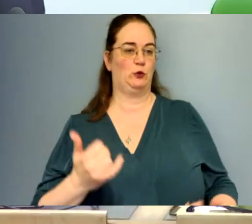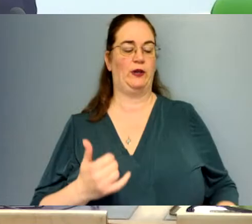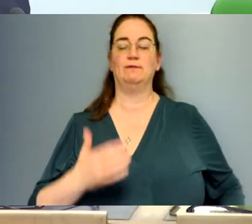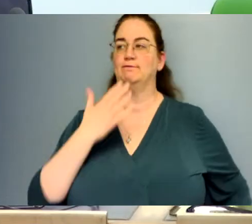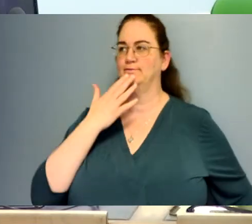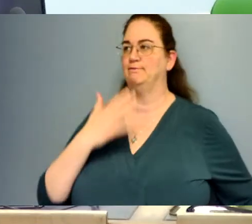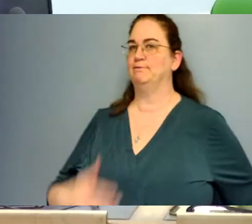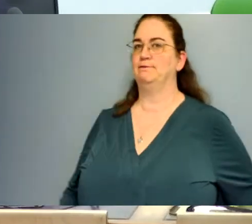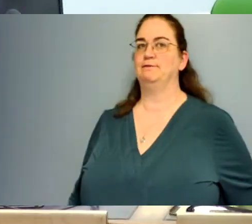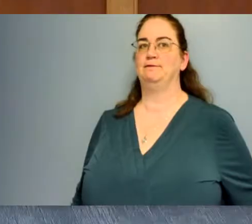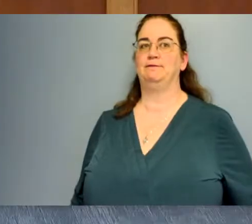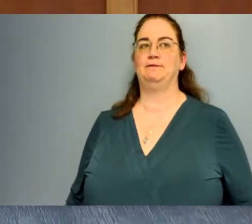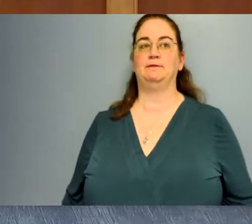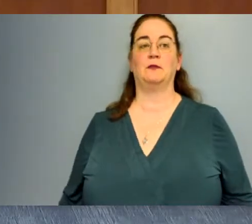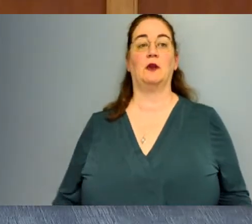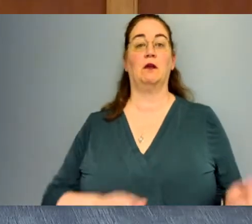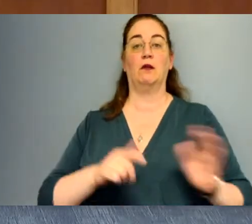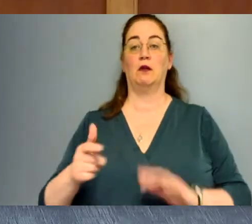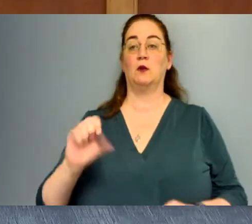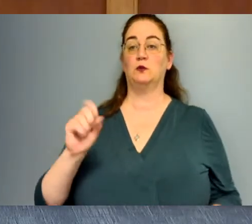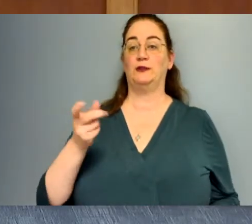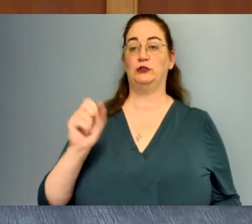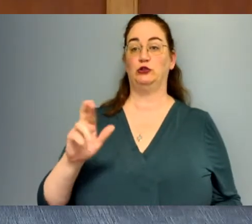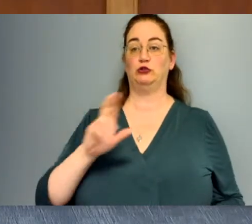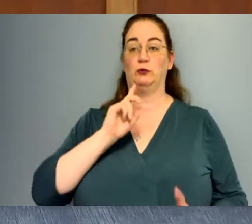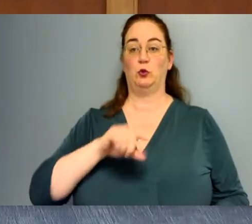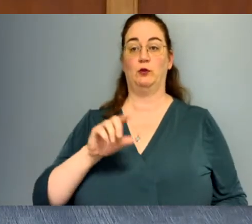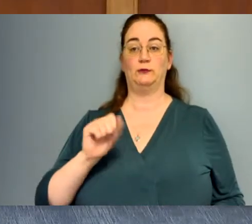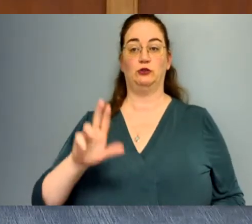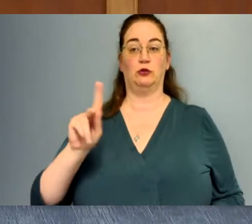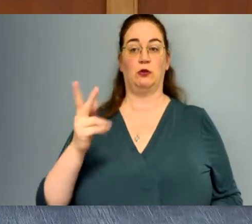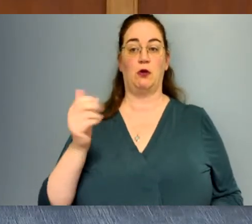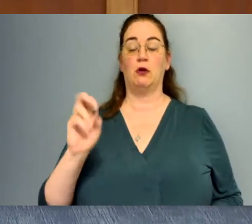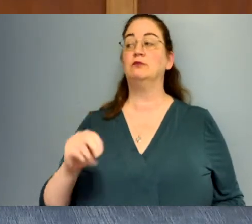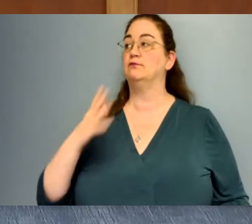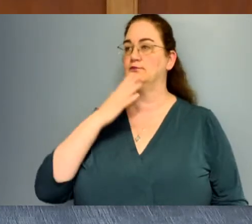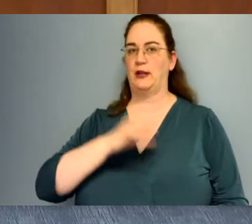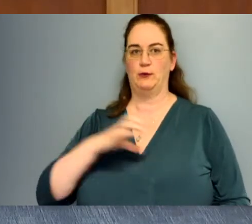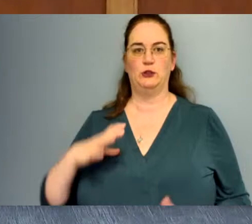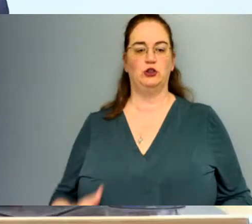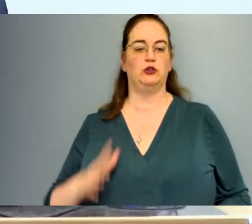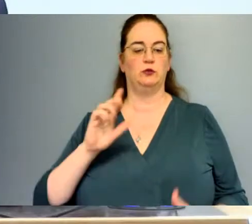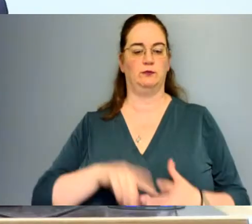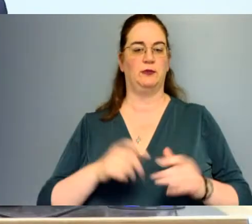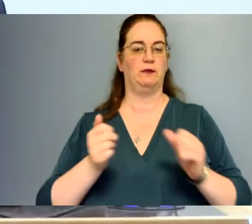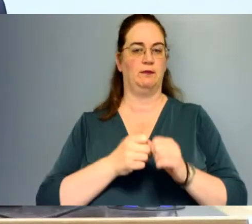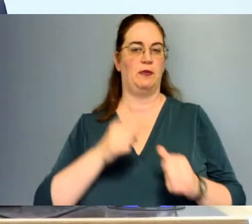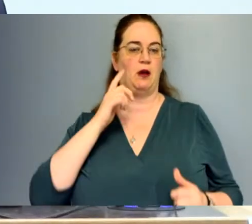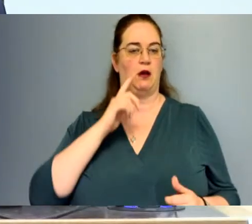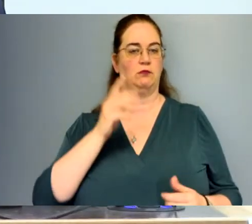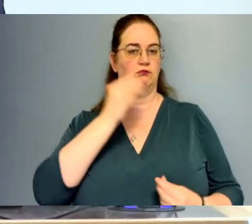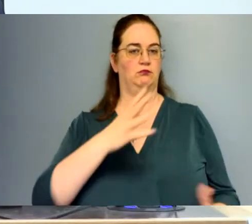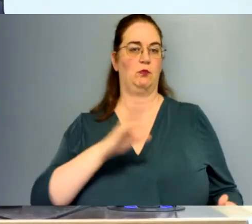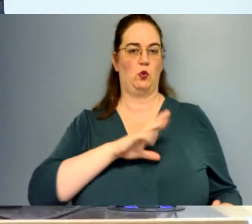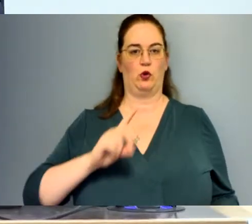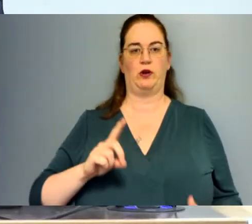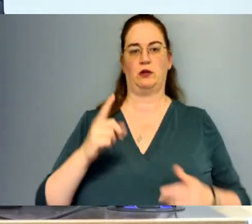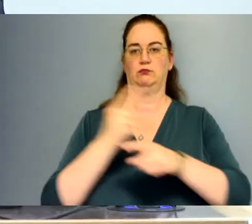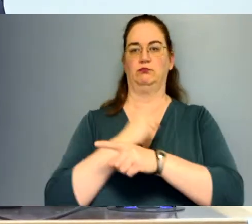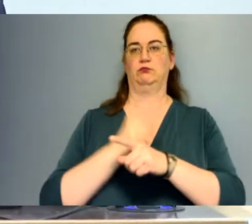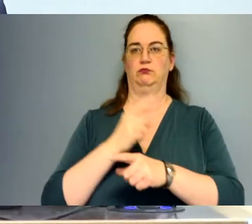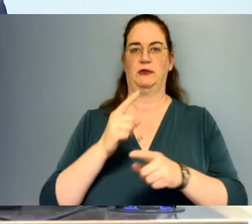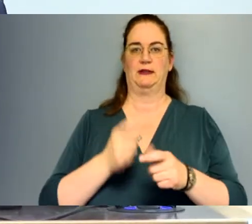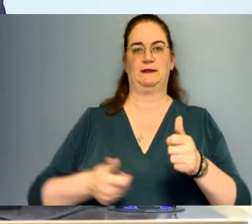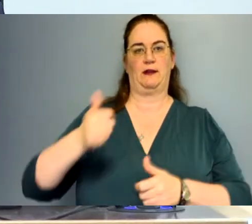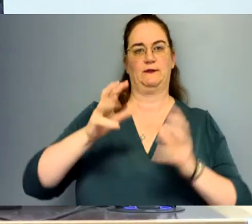thank you. Solicitor's report, Mr. Khan. Thank you, Commissioner. We'll begin by noting that the board had its standing executive session yesterday